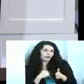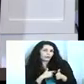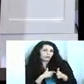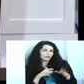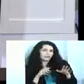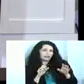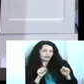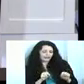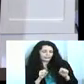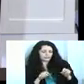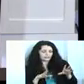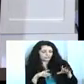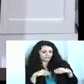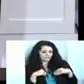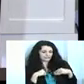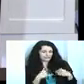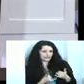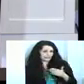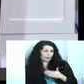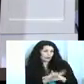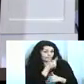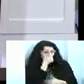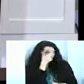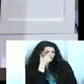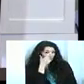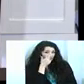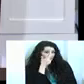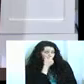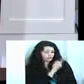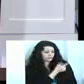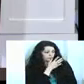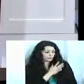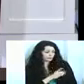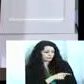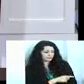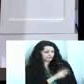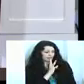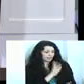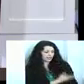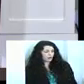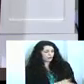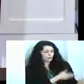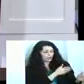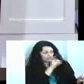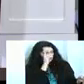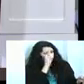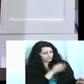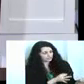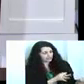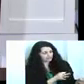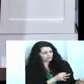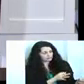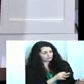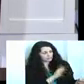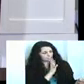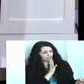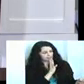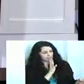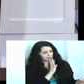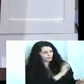this morning, all because a woman at the well decided to talk back to